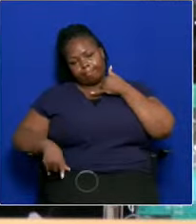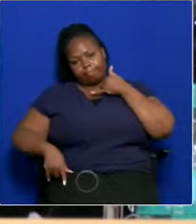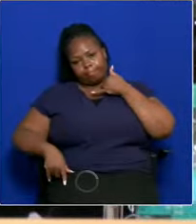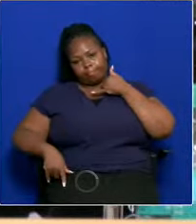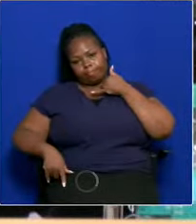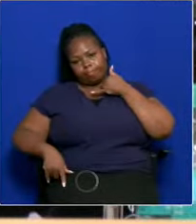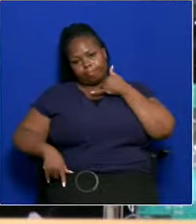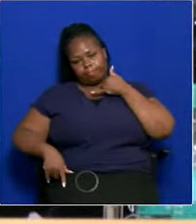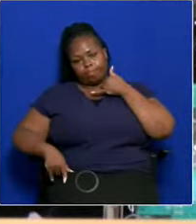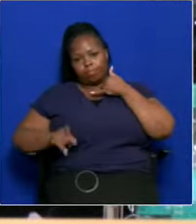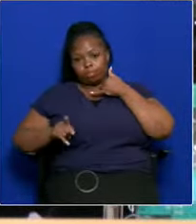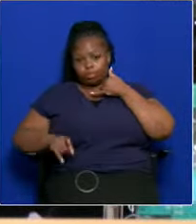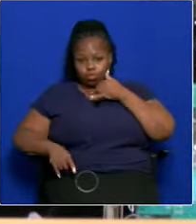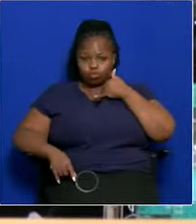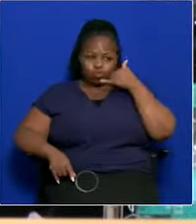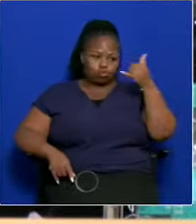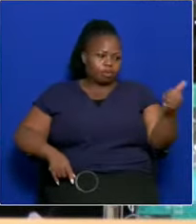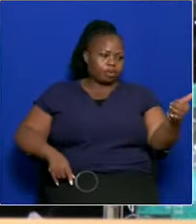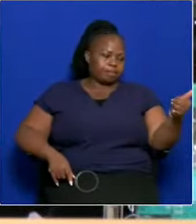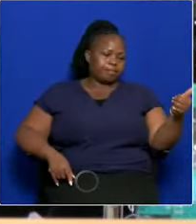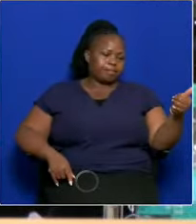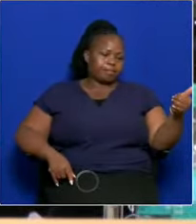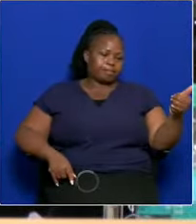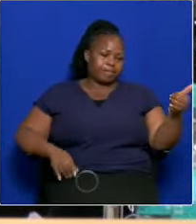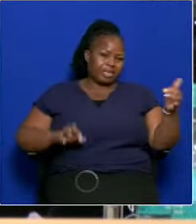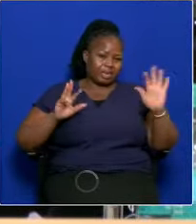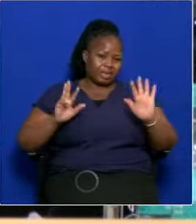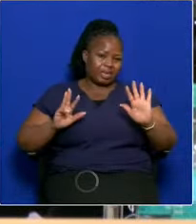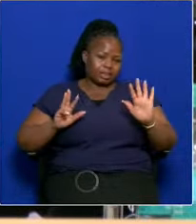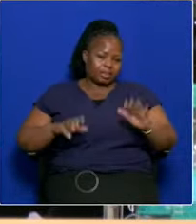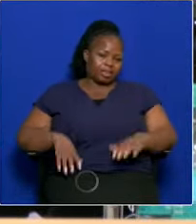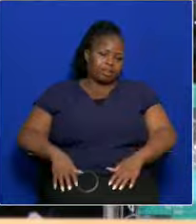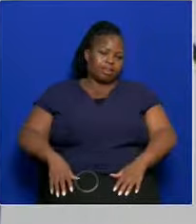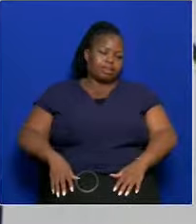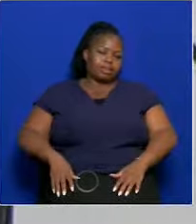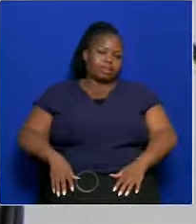you call him on the 9th of May.